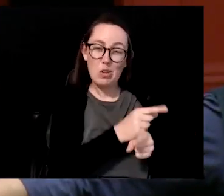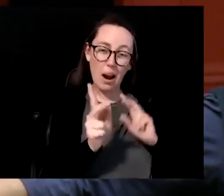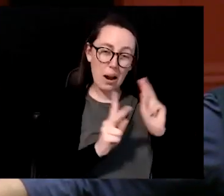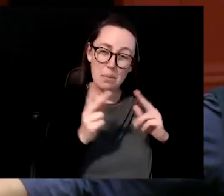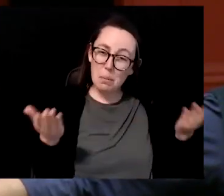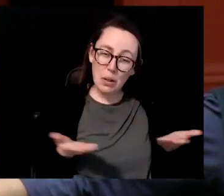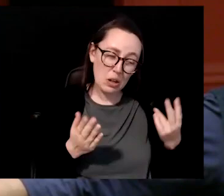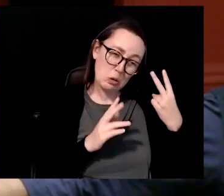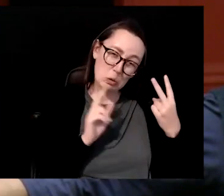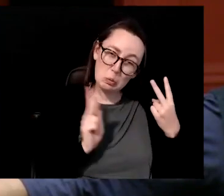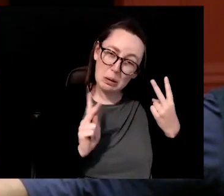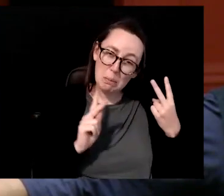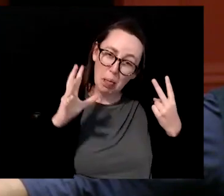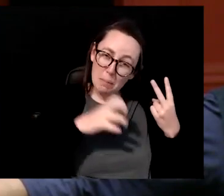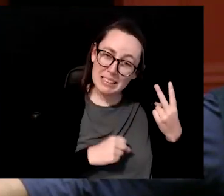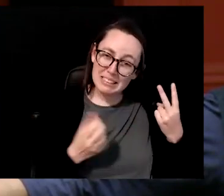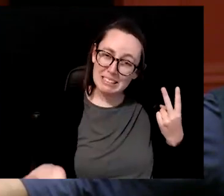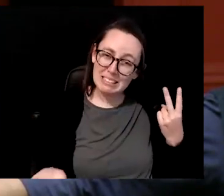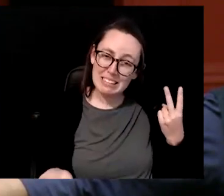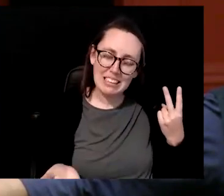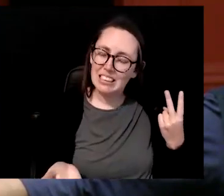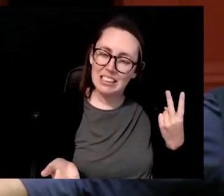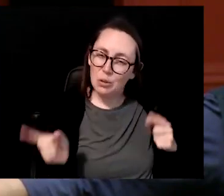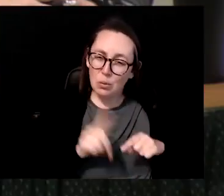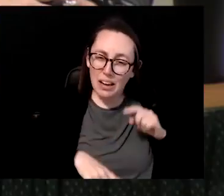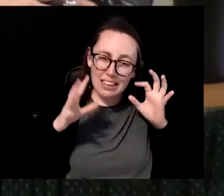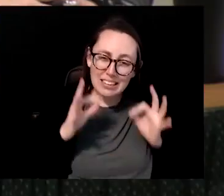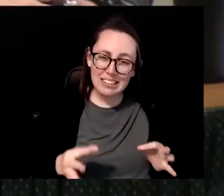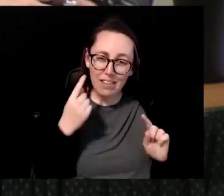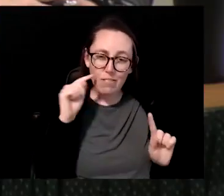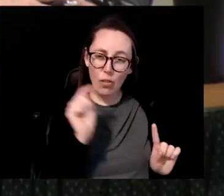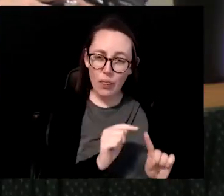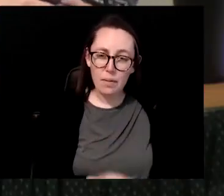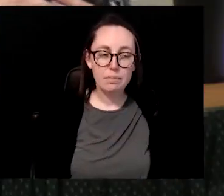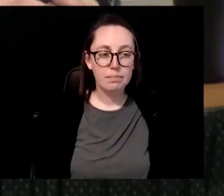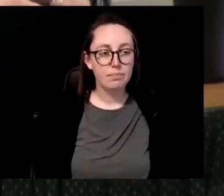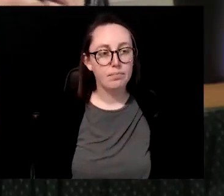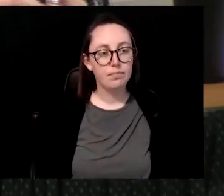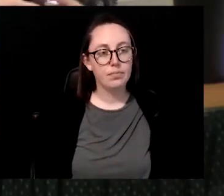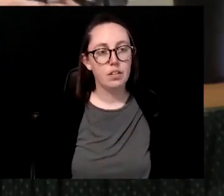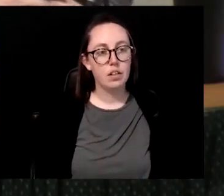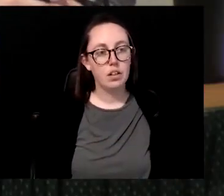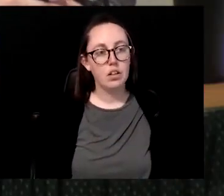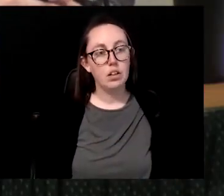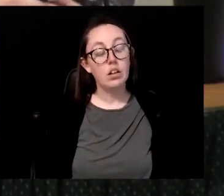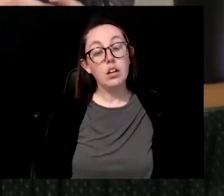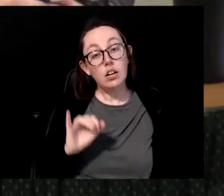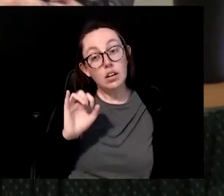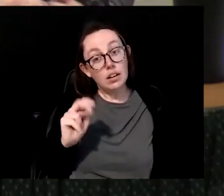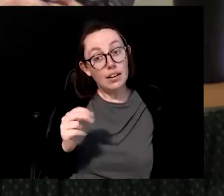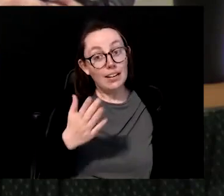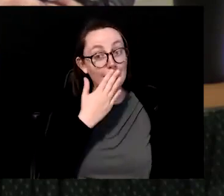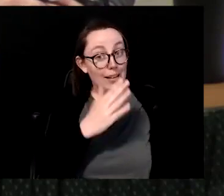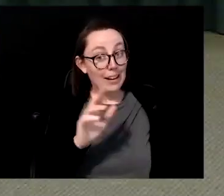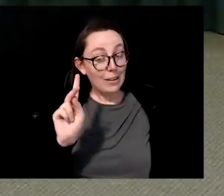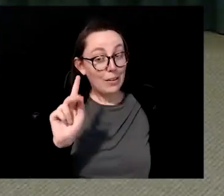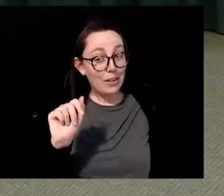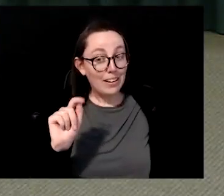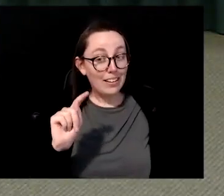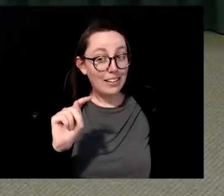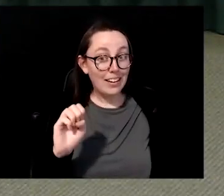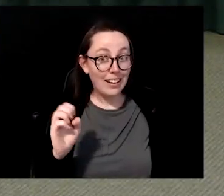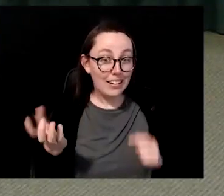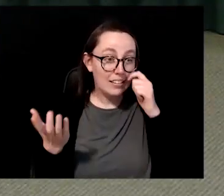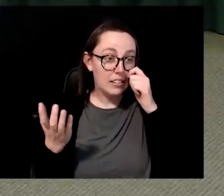please defer these agenda items you very much Kate uh I've been talking a lot of other board members want to speak first Daniel I'm also happy